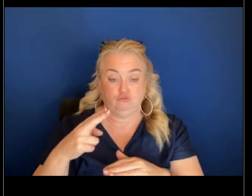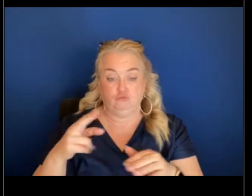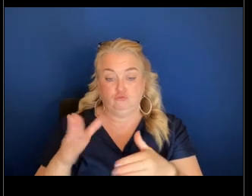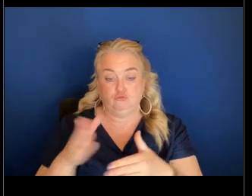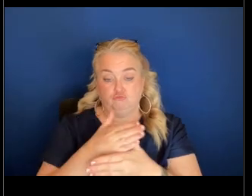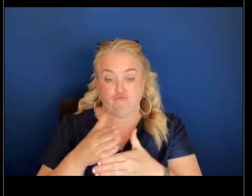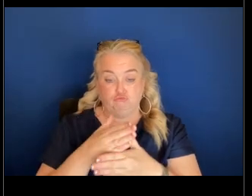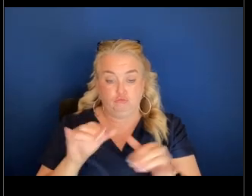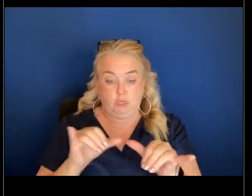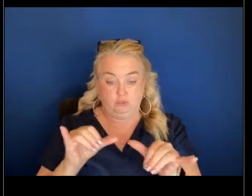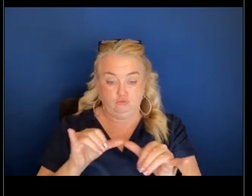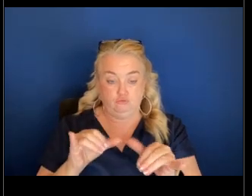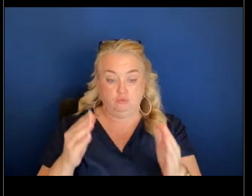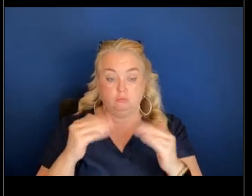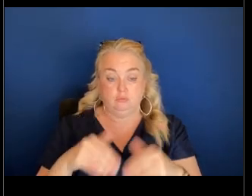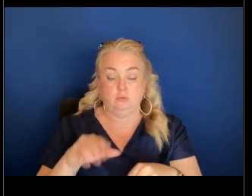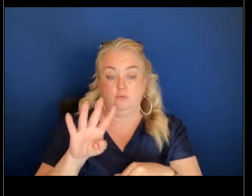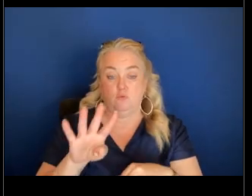Section